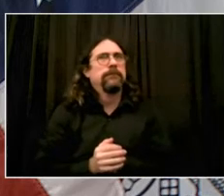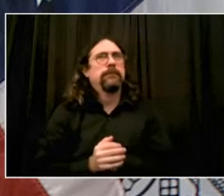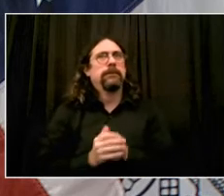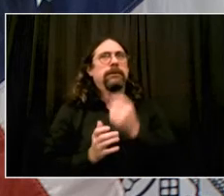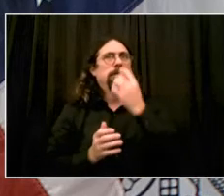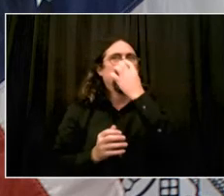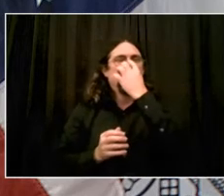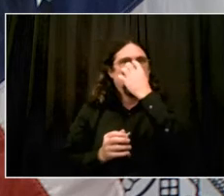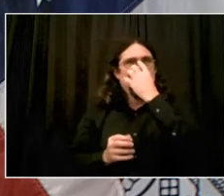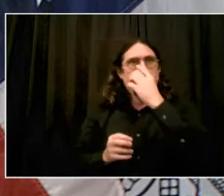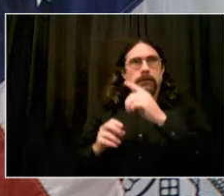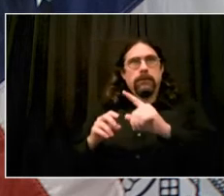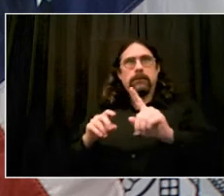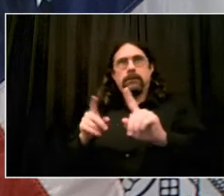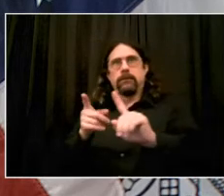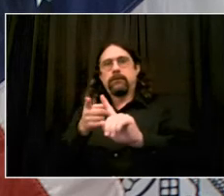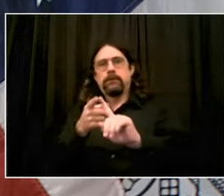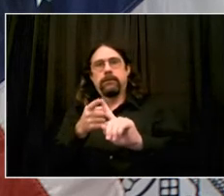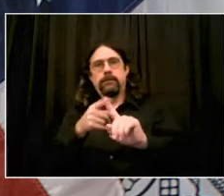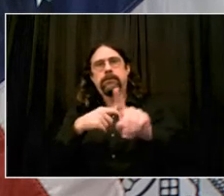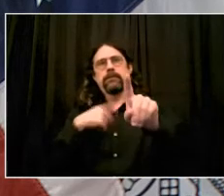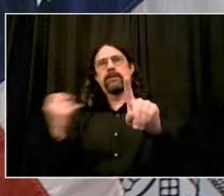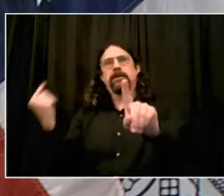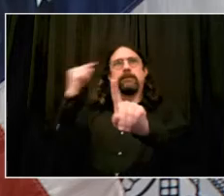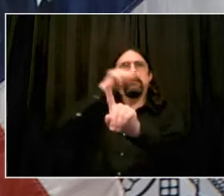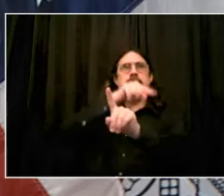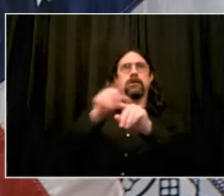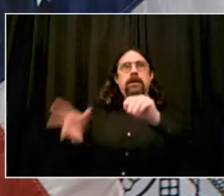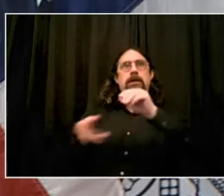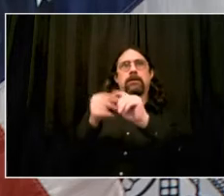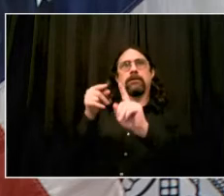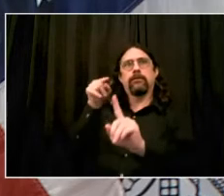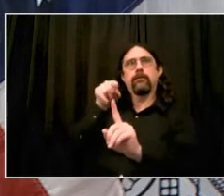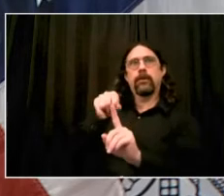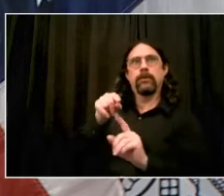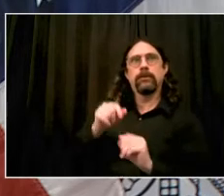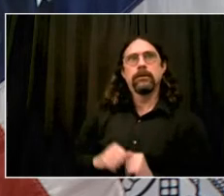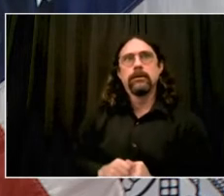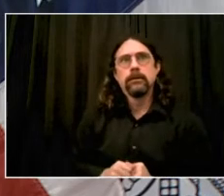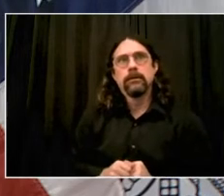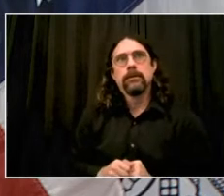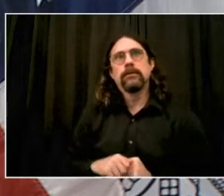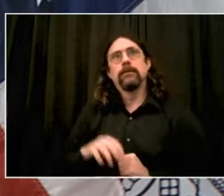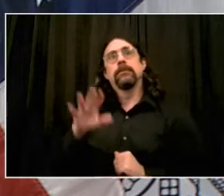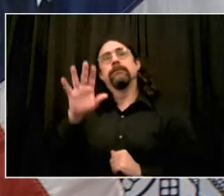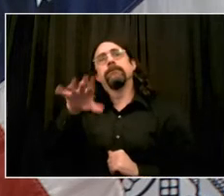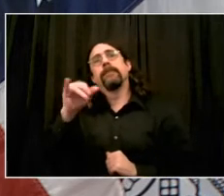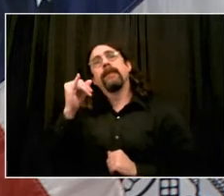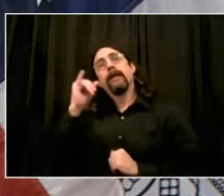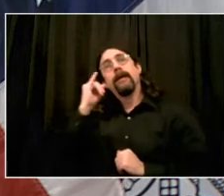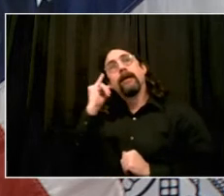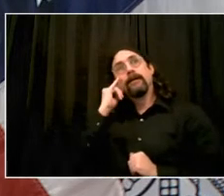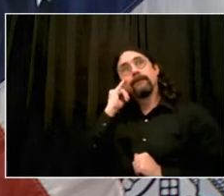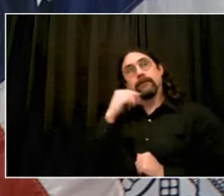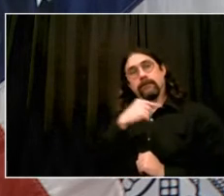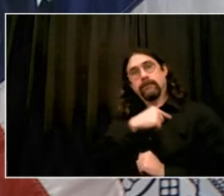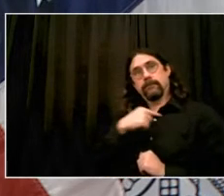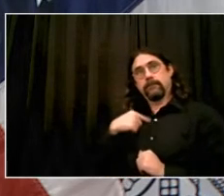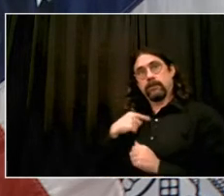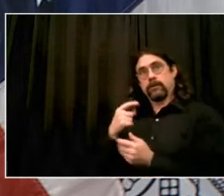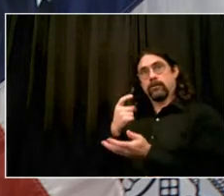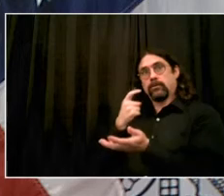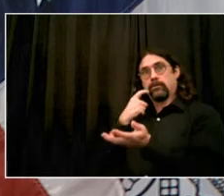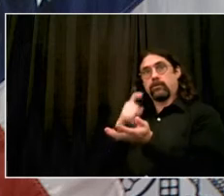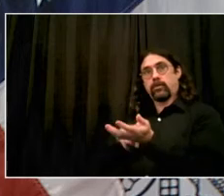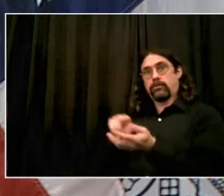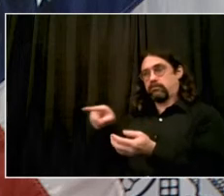most trusted voices, to engage faith leaders. Whenever we've seen an uptick, and we